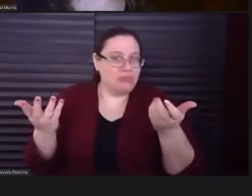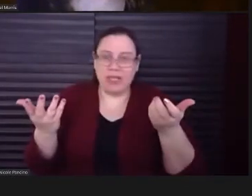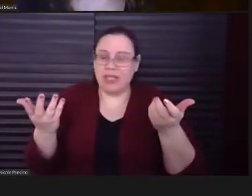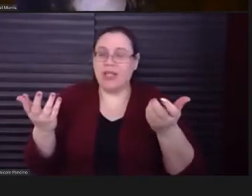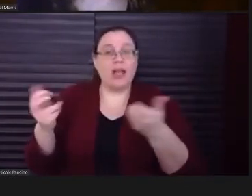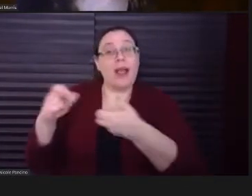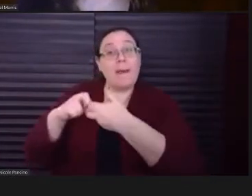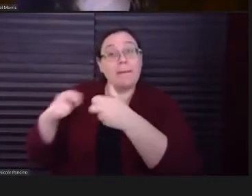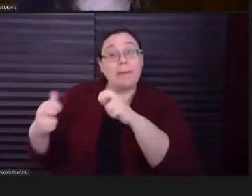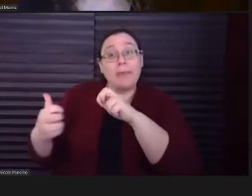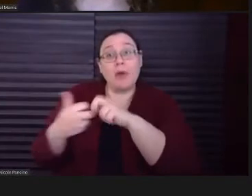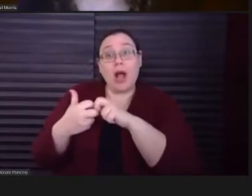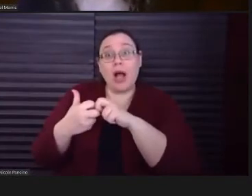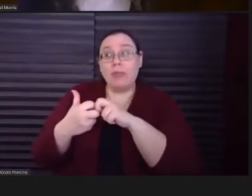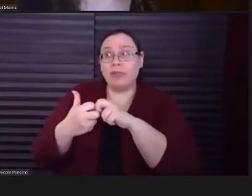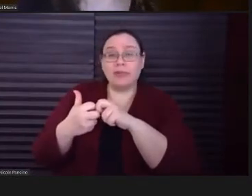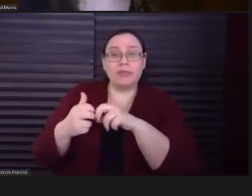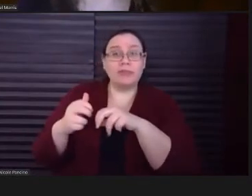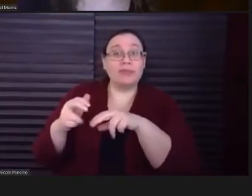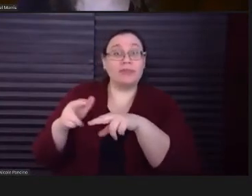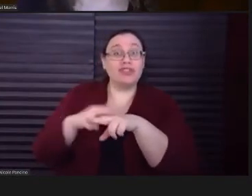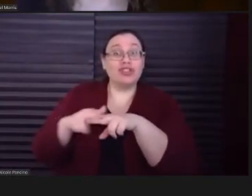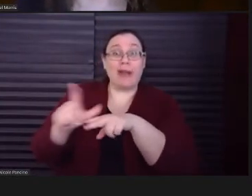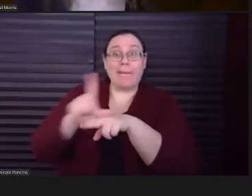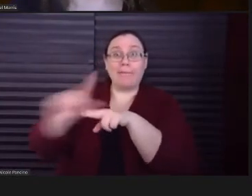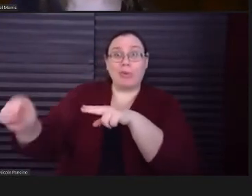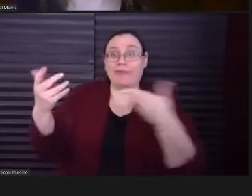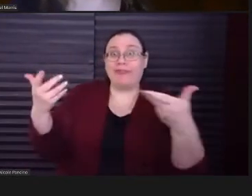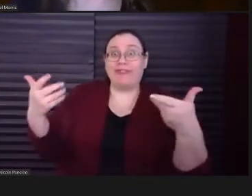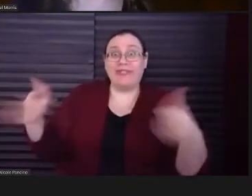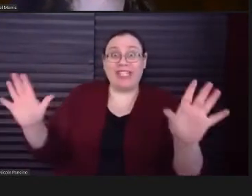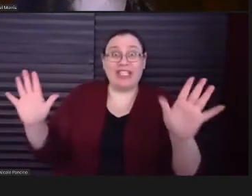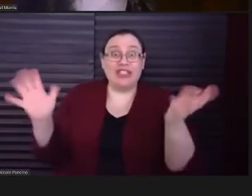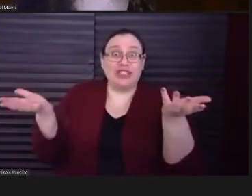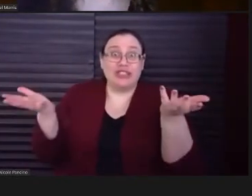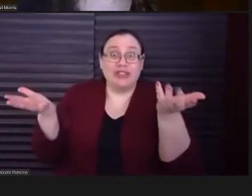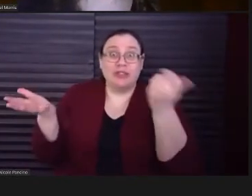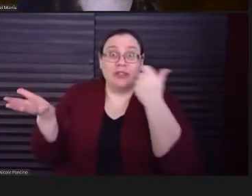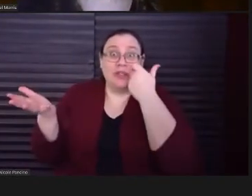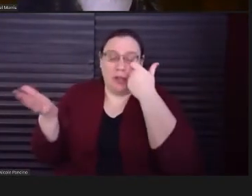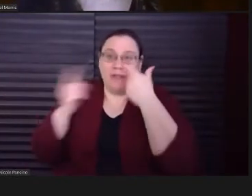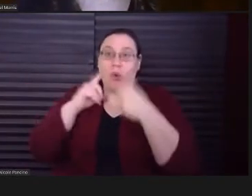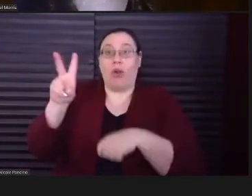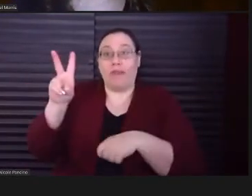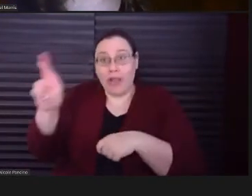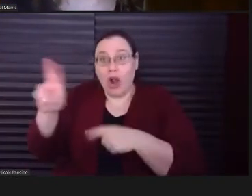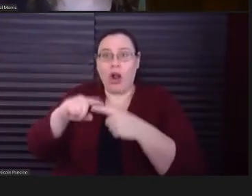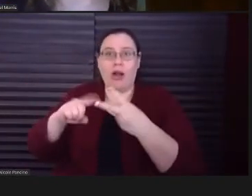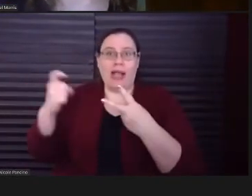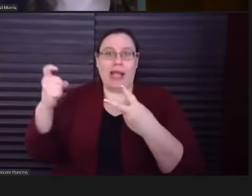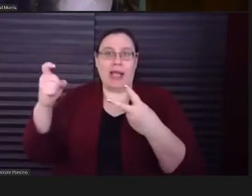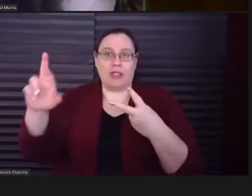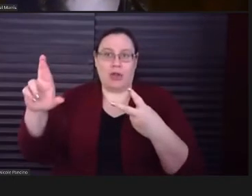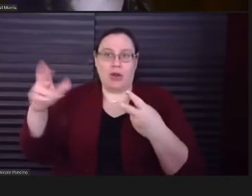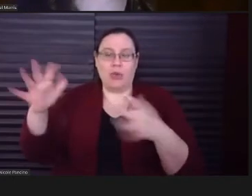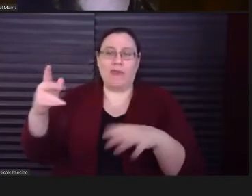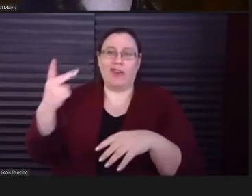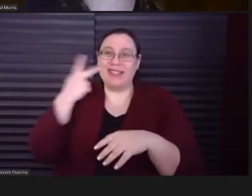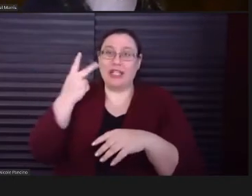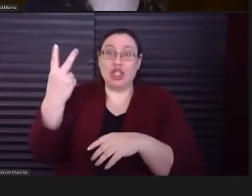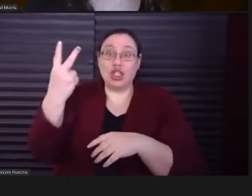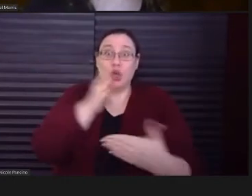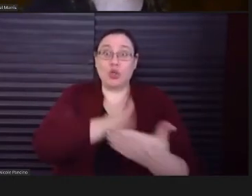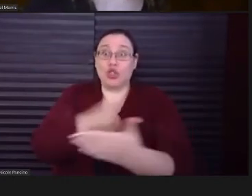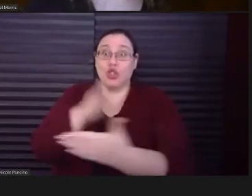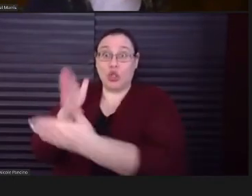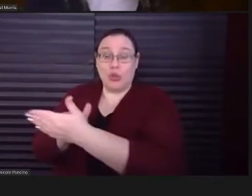that the train's already left the station, literally, for VR and XR. We've already seen our first 2 lawsuits. They've both been